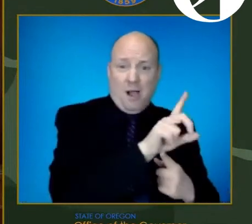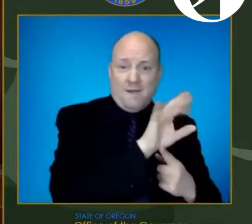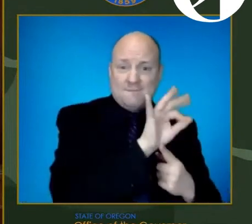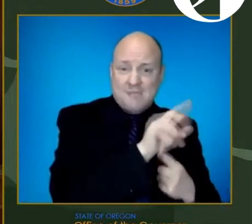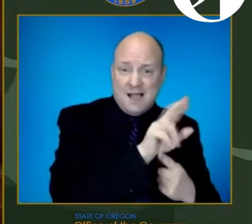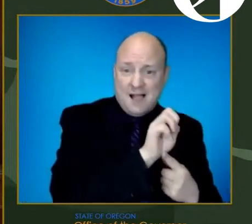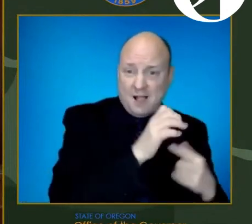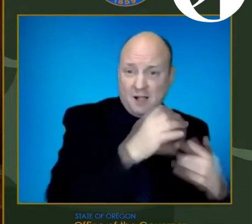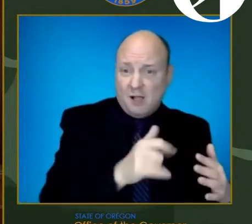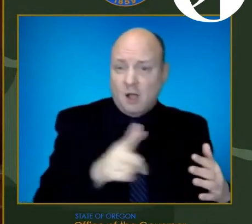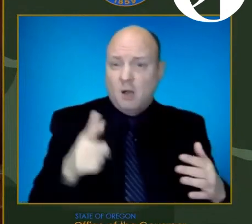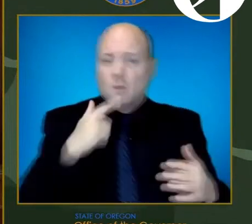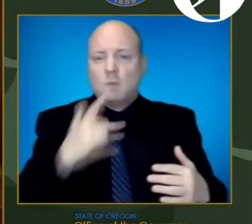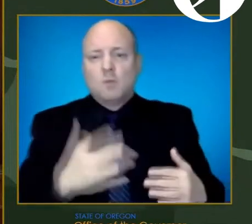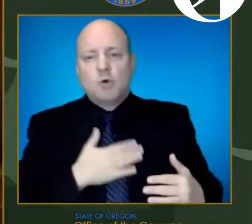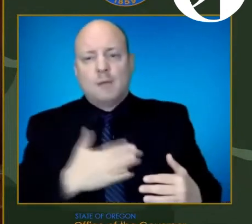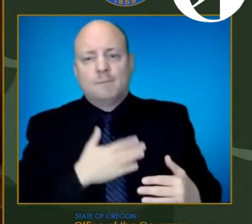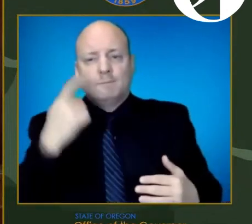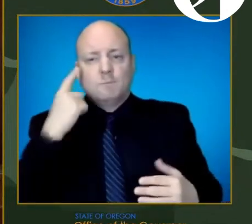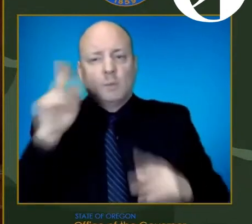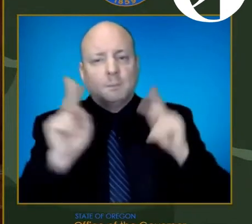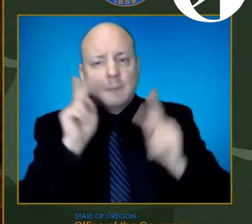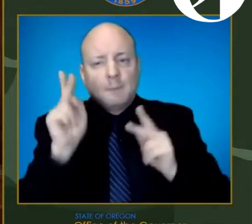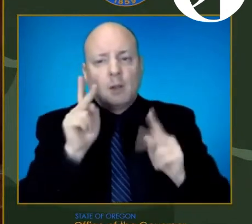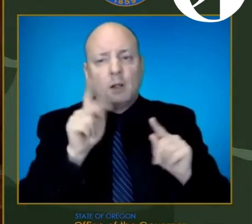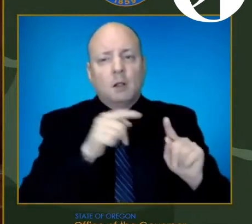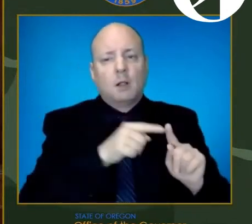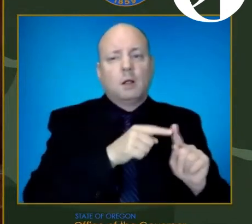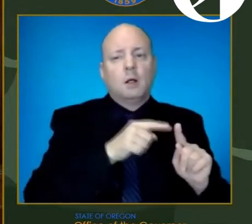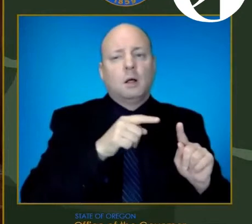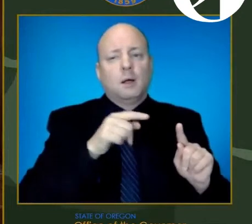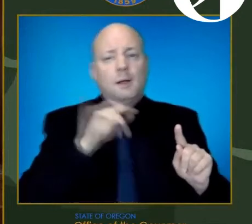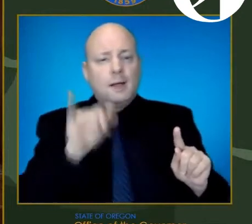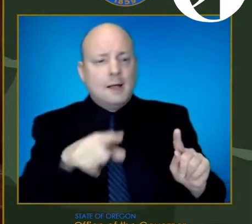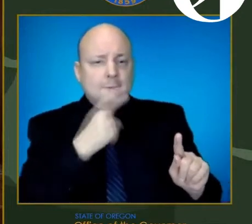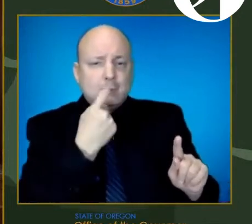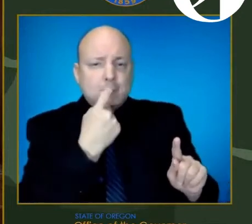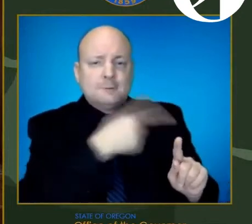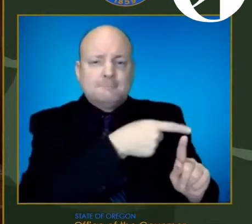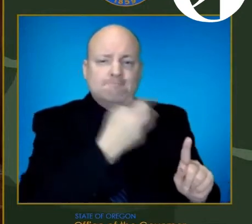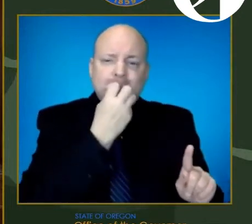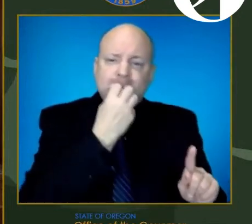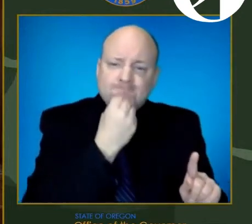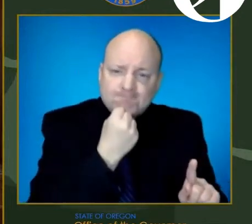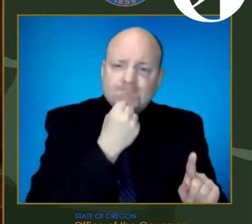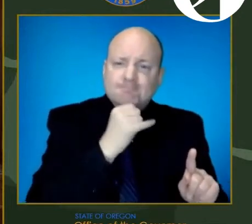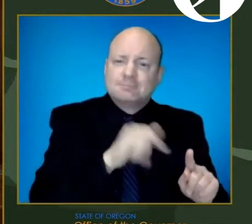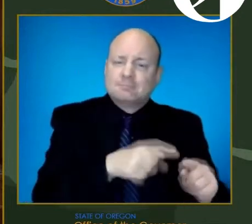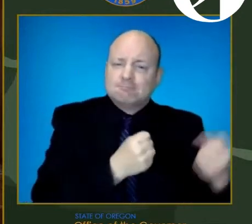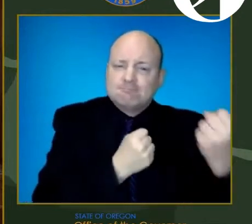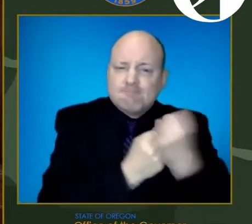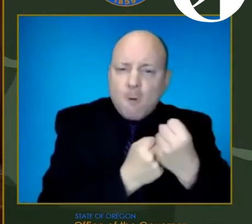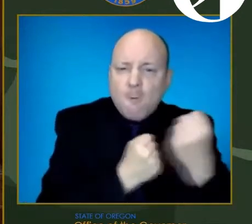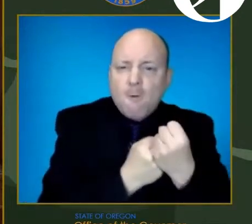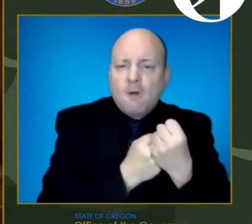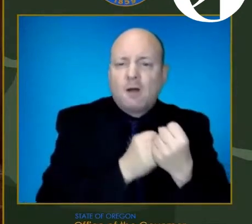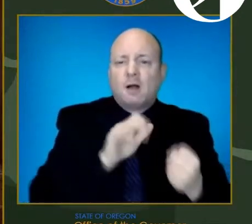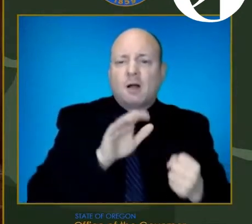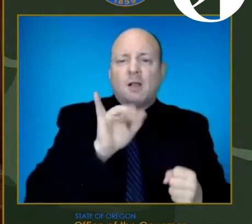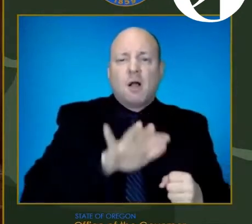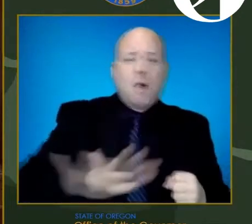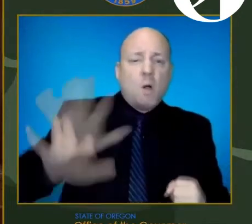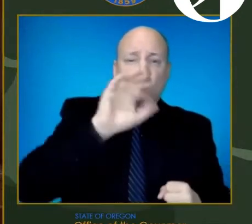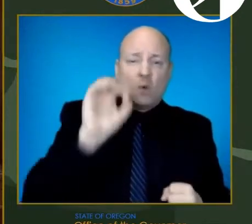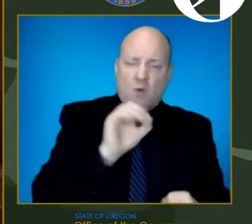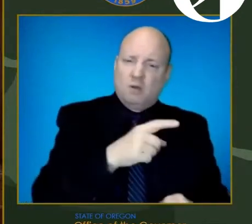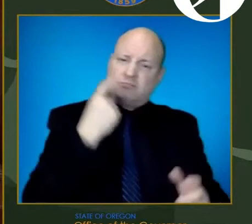for the acts of compassion and support I'm seeing in every single community across the state. Even